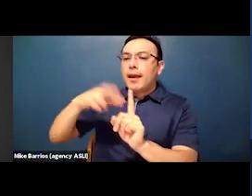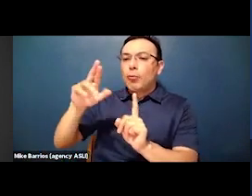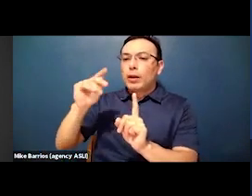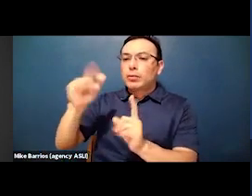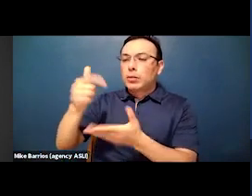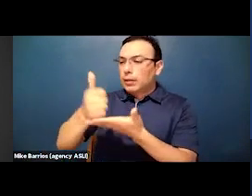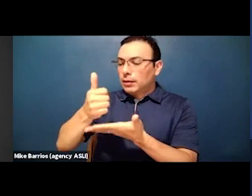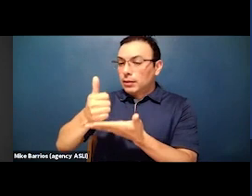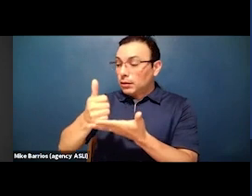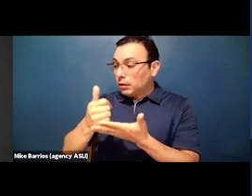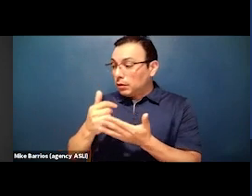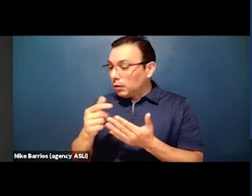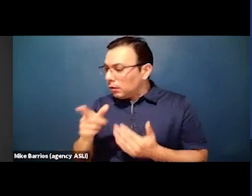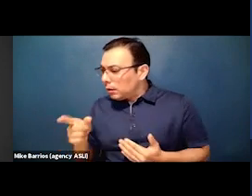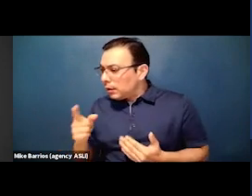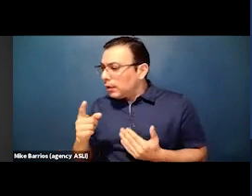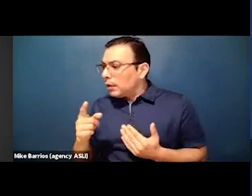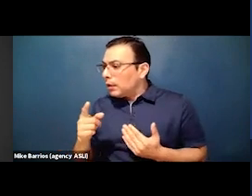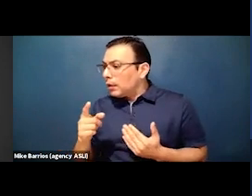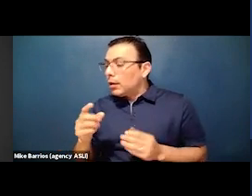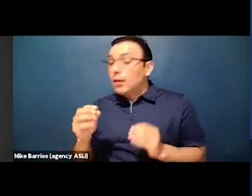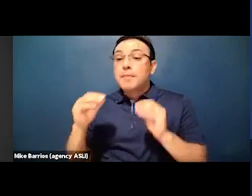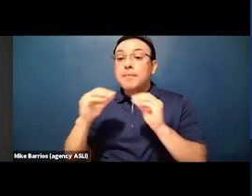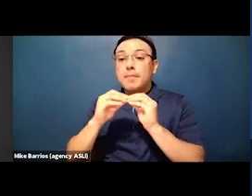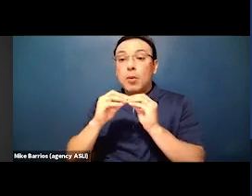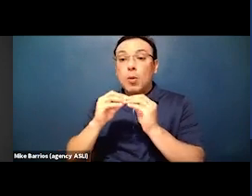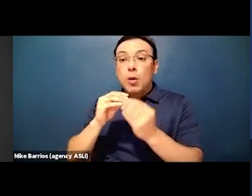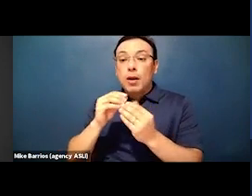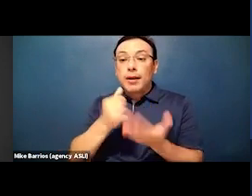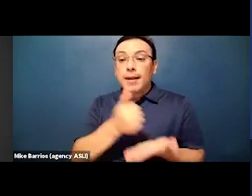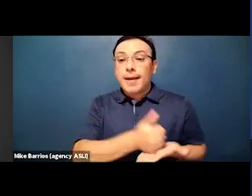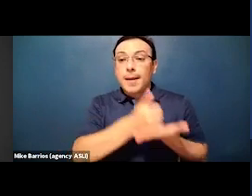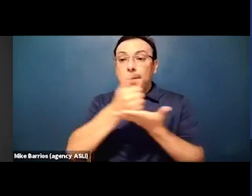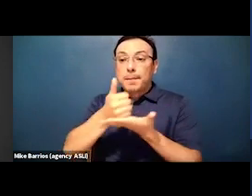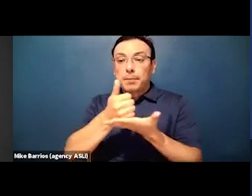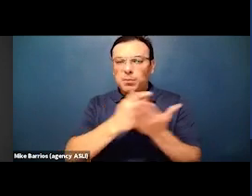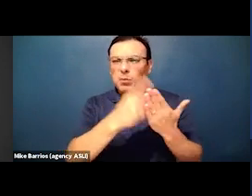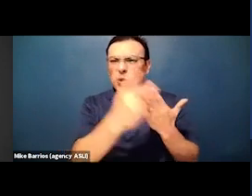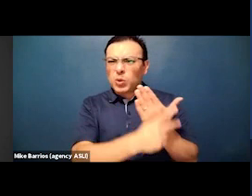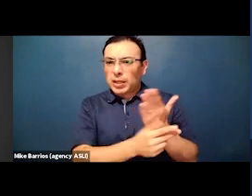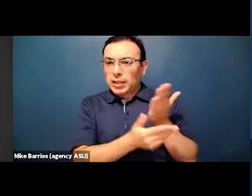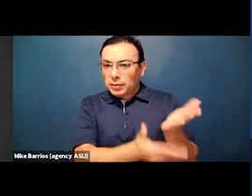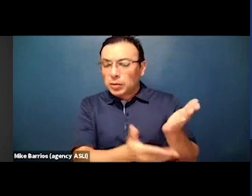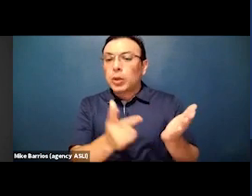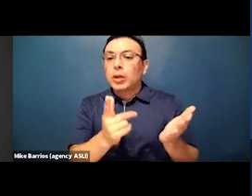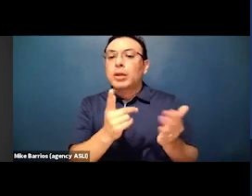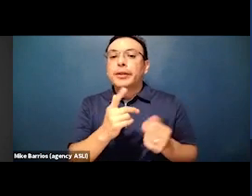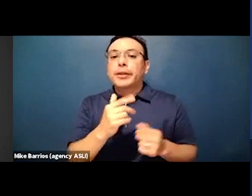Are there any programs that provide mortgage assistance for those impacted and are disabled by COVID?